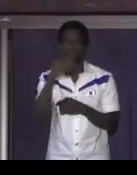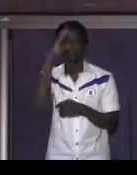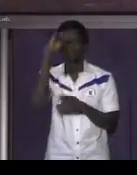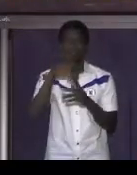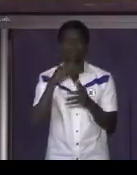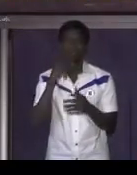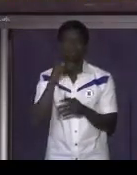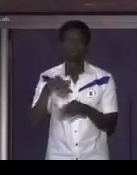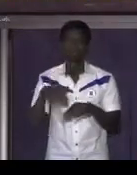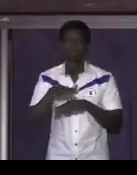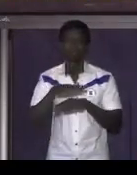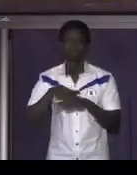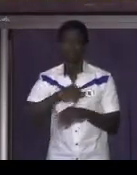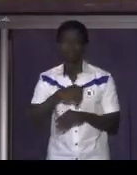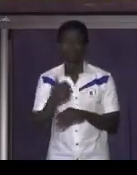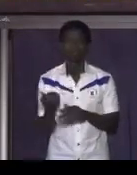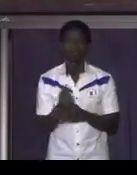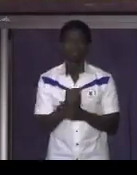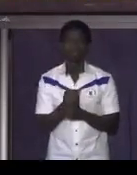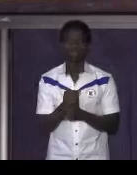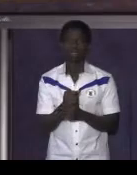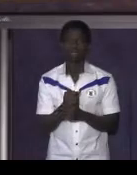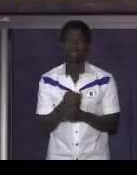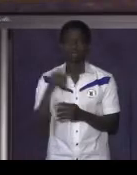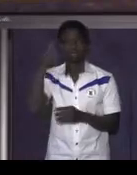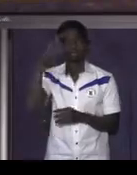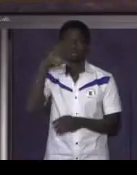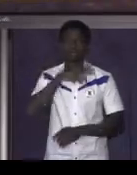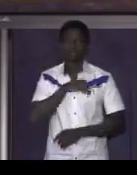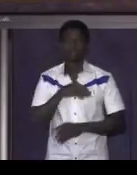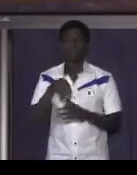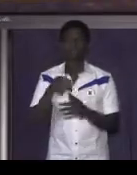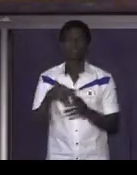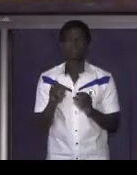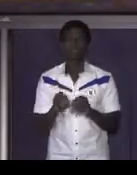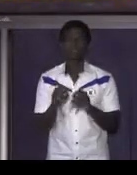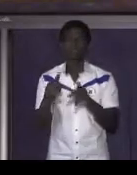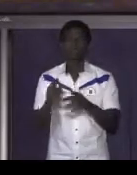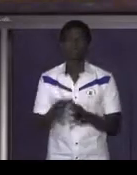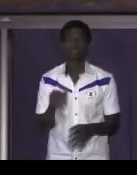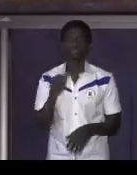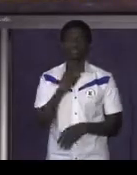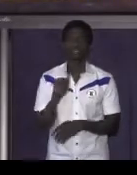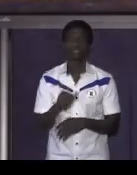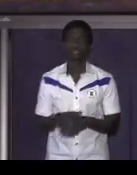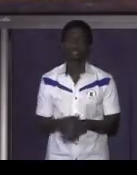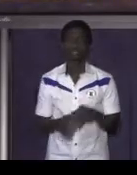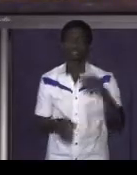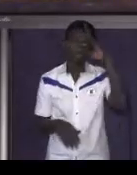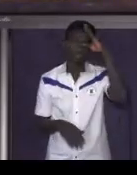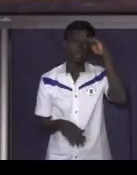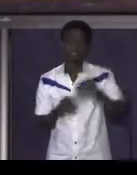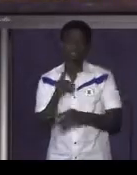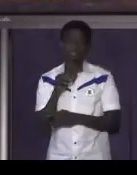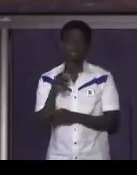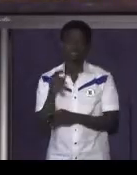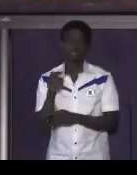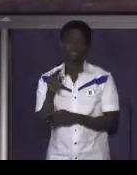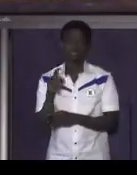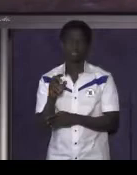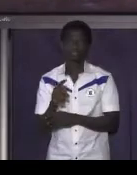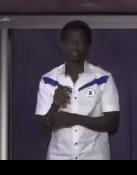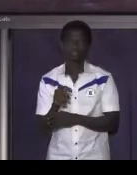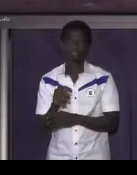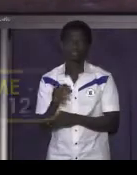or female, over another for benefit or opportunity. A. Man discrimination.